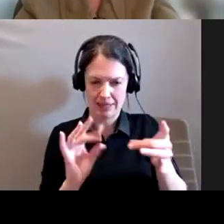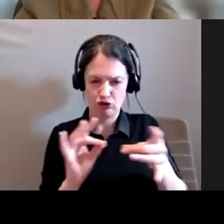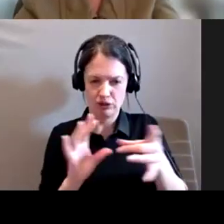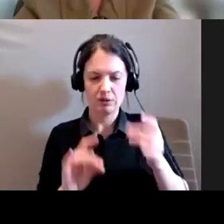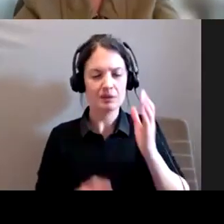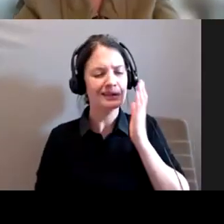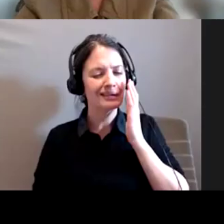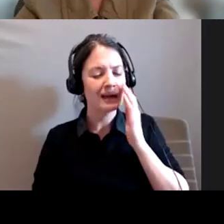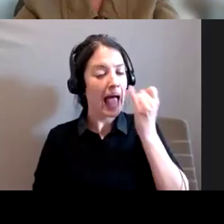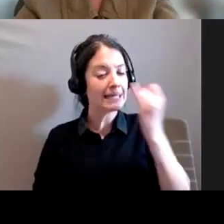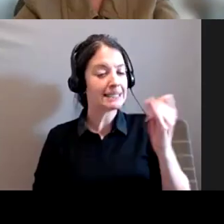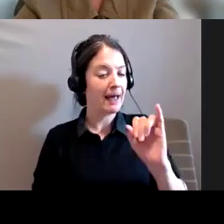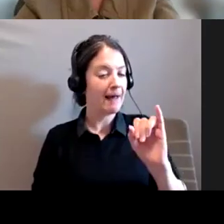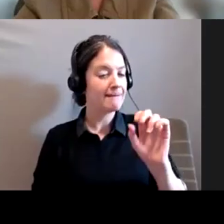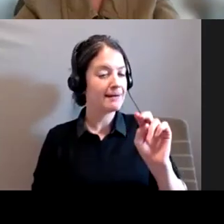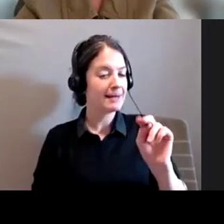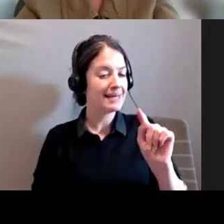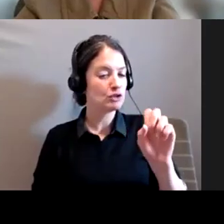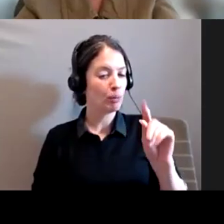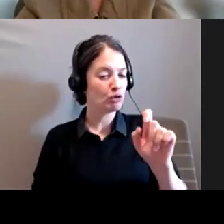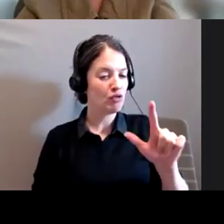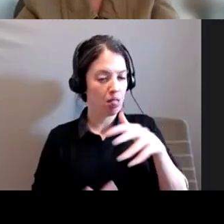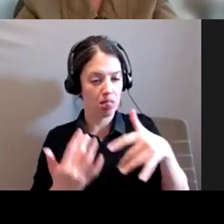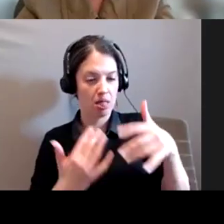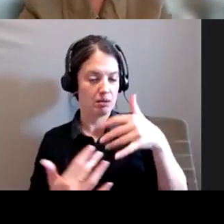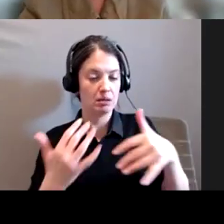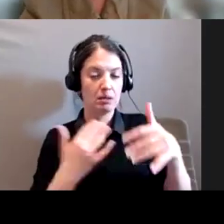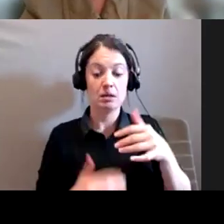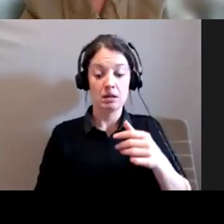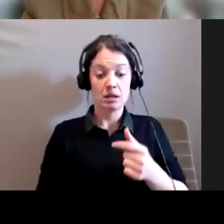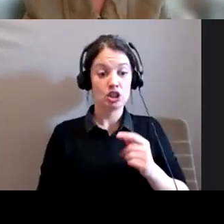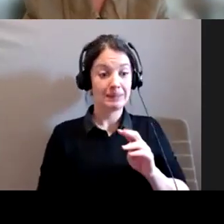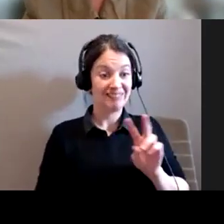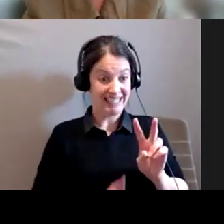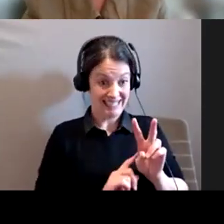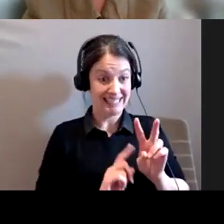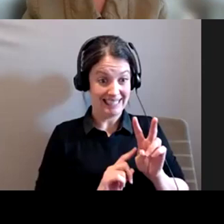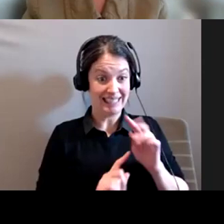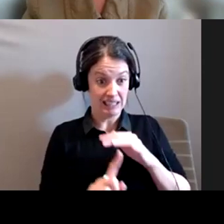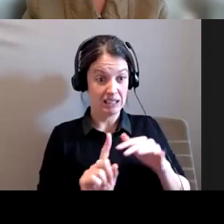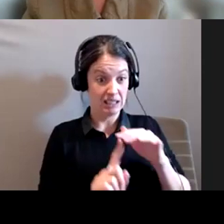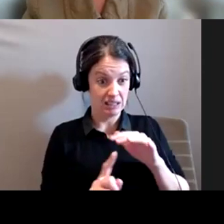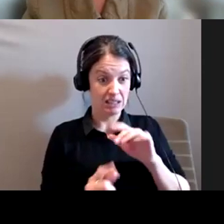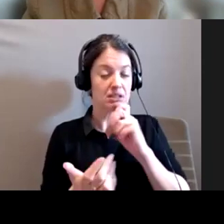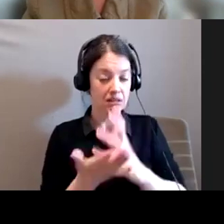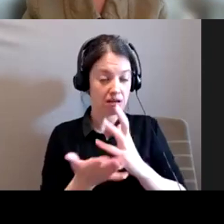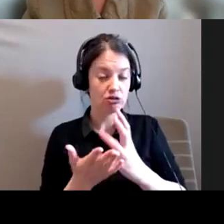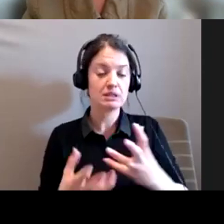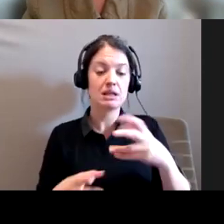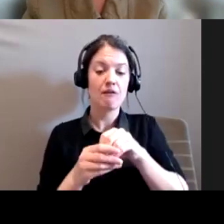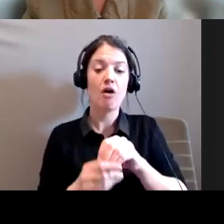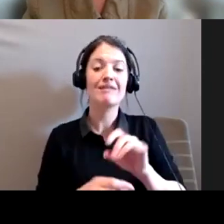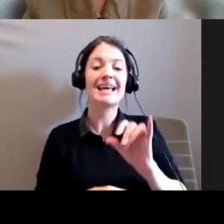interpersonal. So in the GBV space, everybody uses intimate partner violence. And one of the things Dawn Canada has